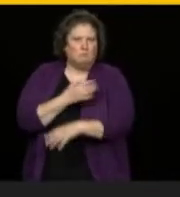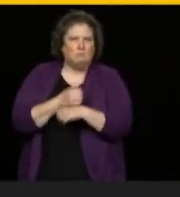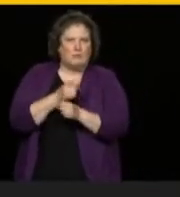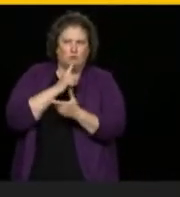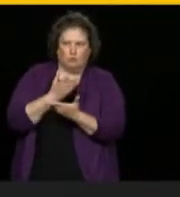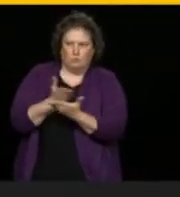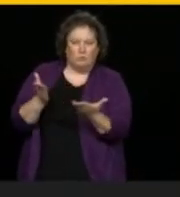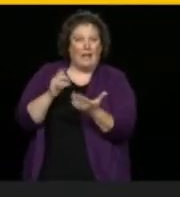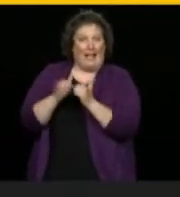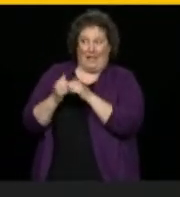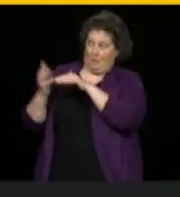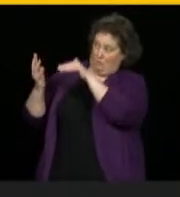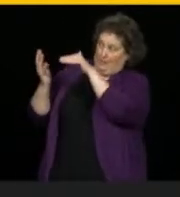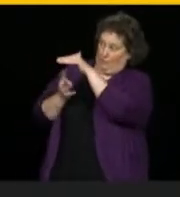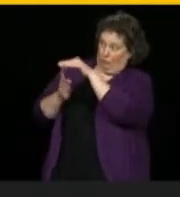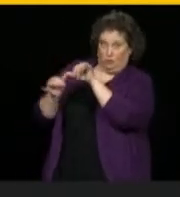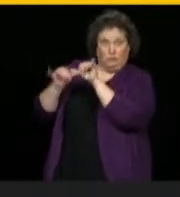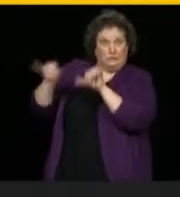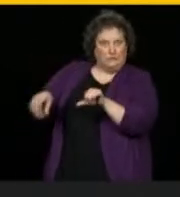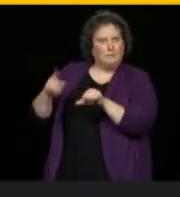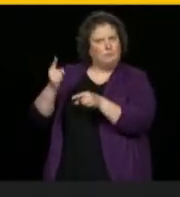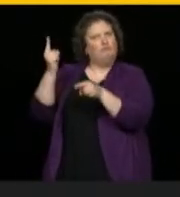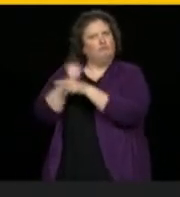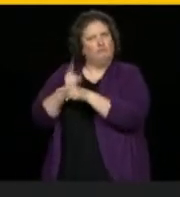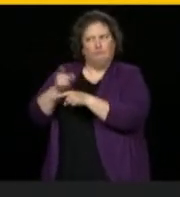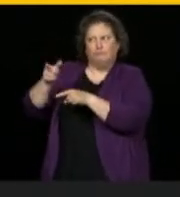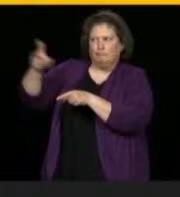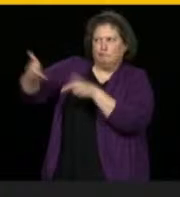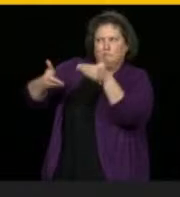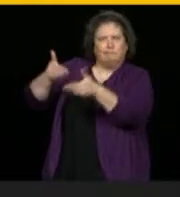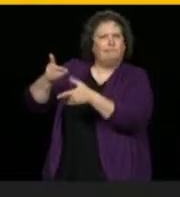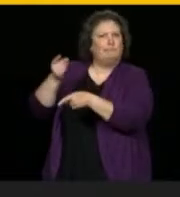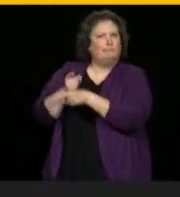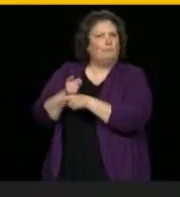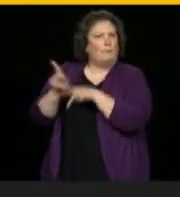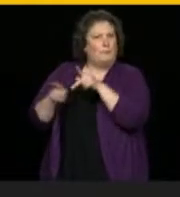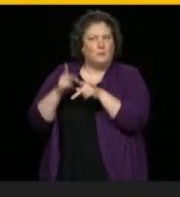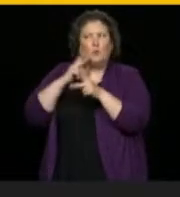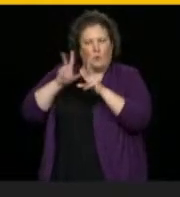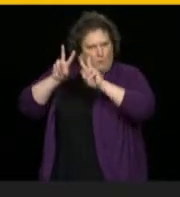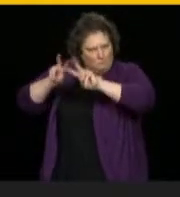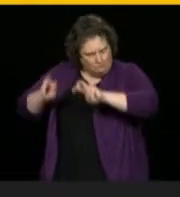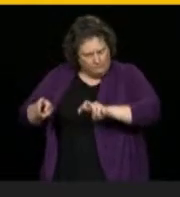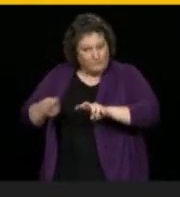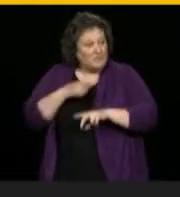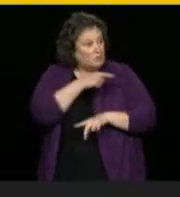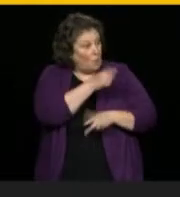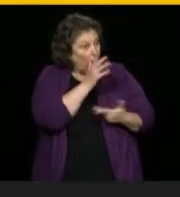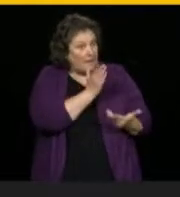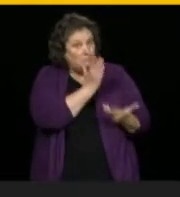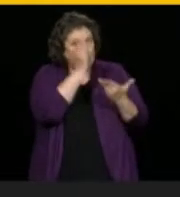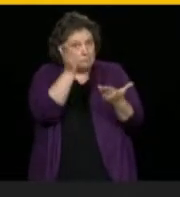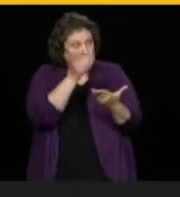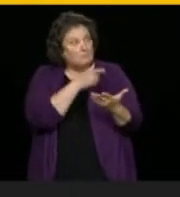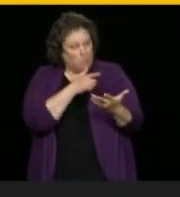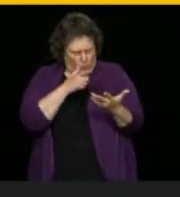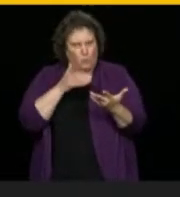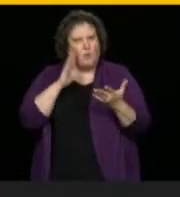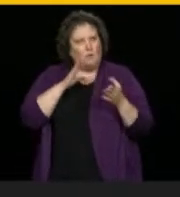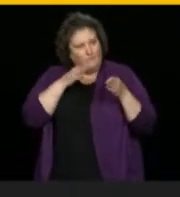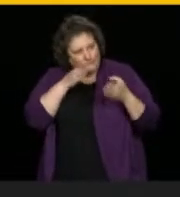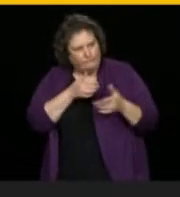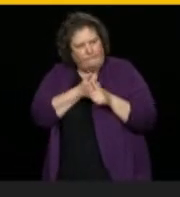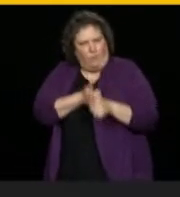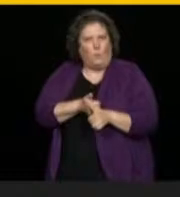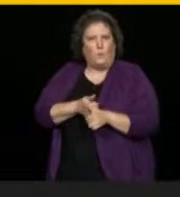system. We will be looking very closely and following the recommendations made by the Auditor General. No plan,